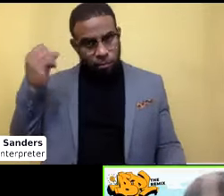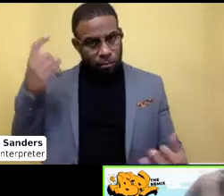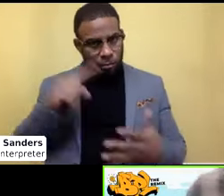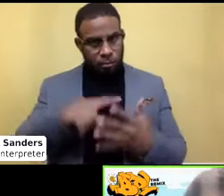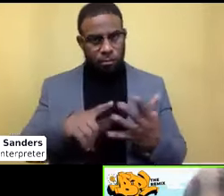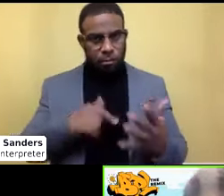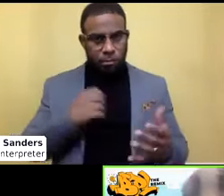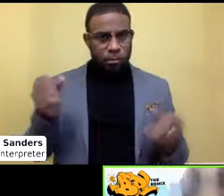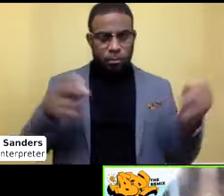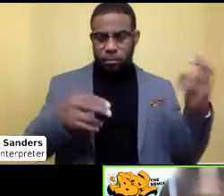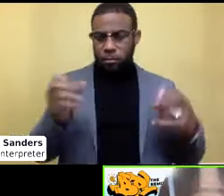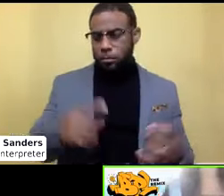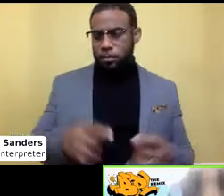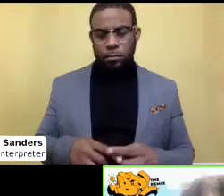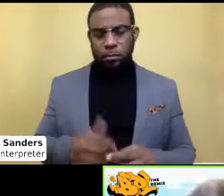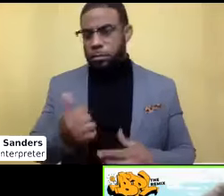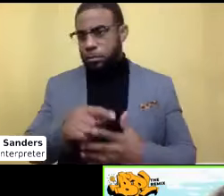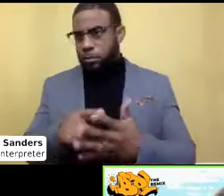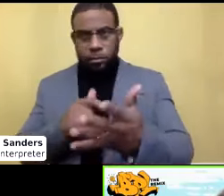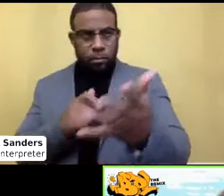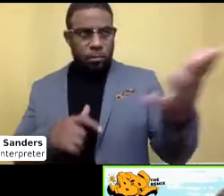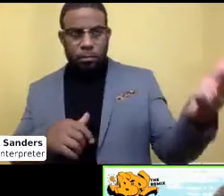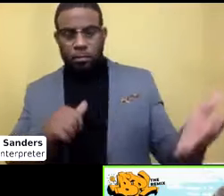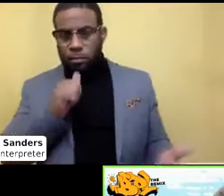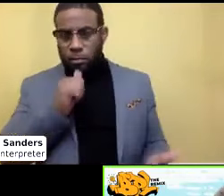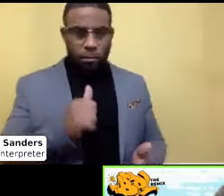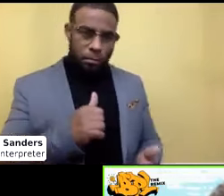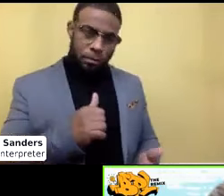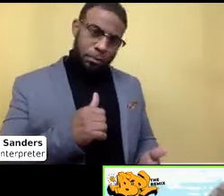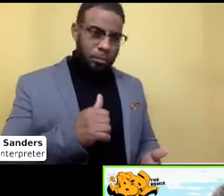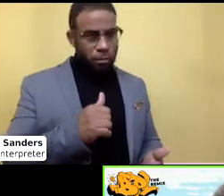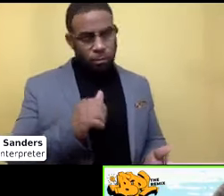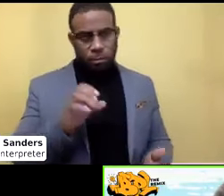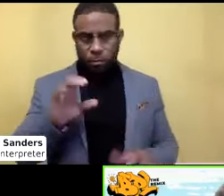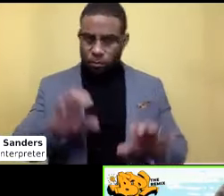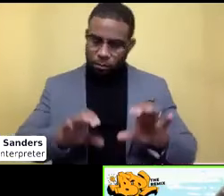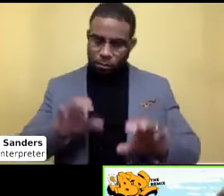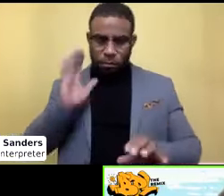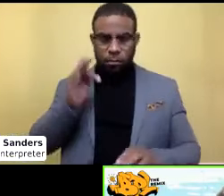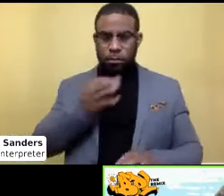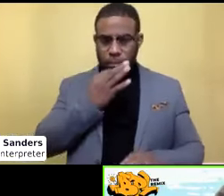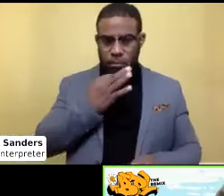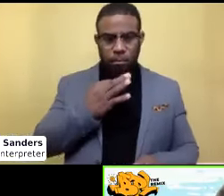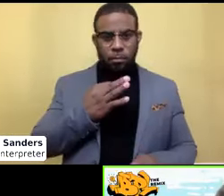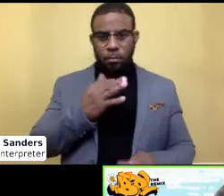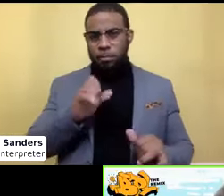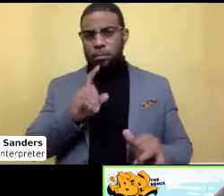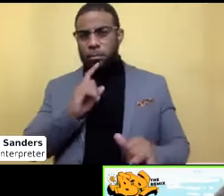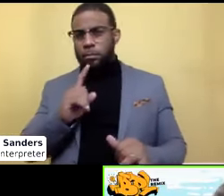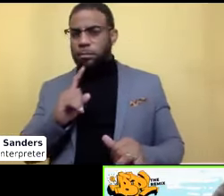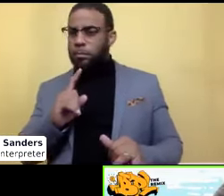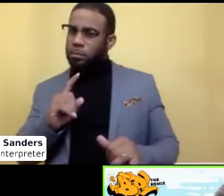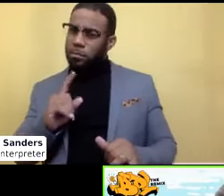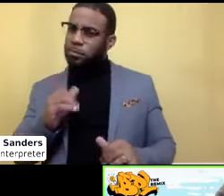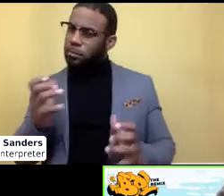that we're throwing out into anybody who is not a Congo expert. It could probably be a lot of information to